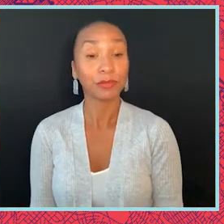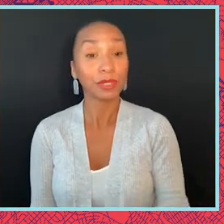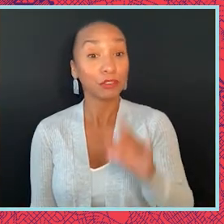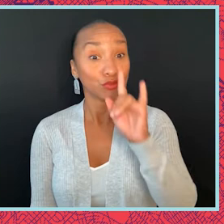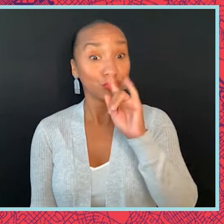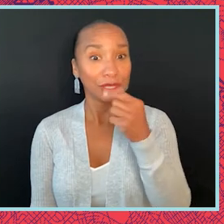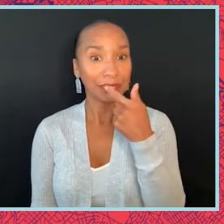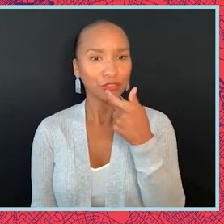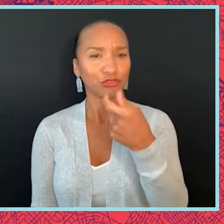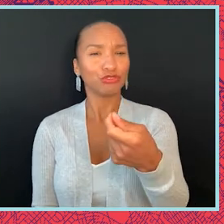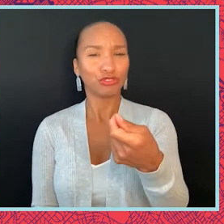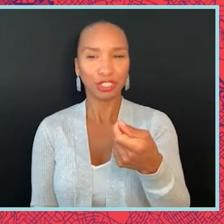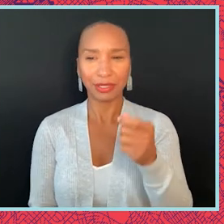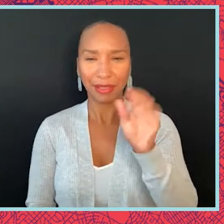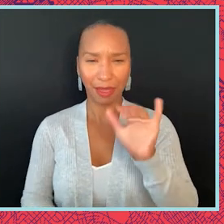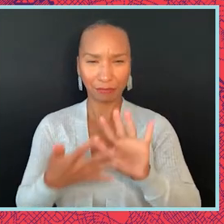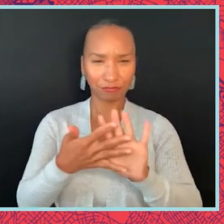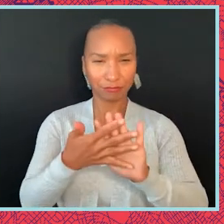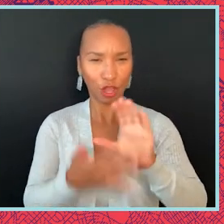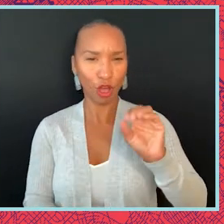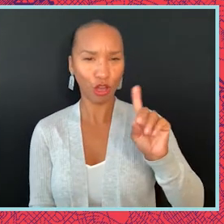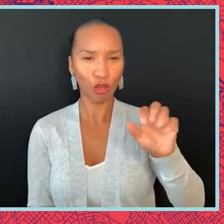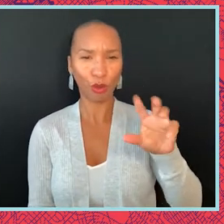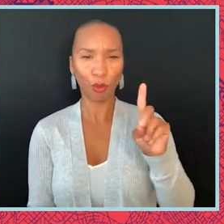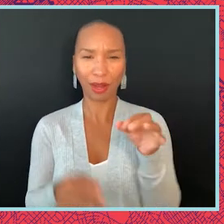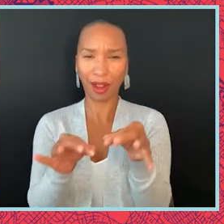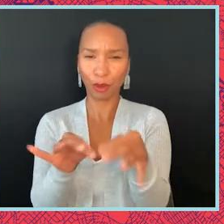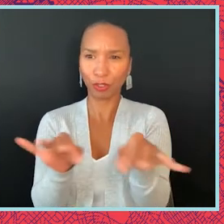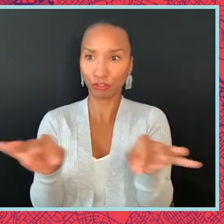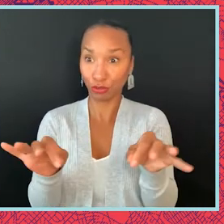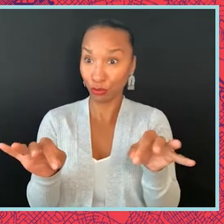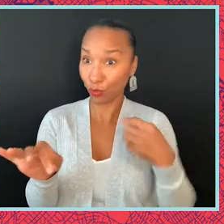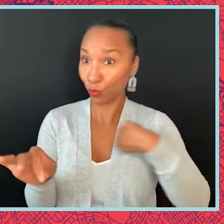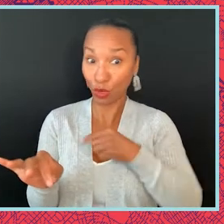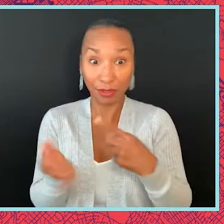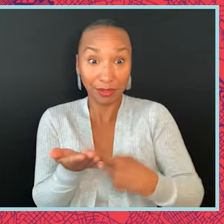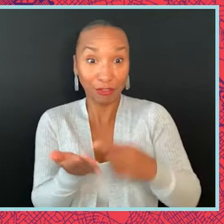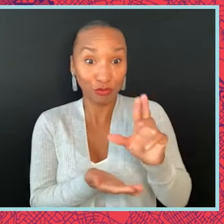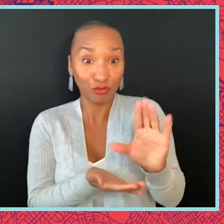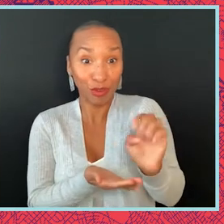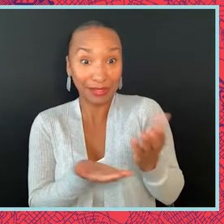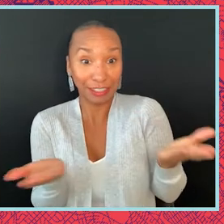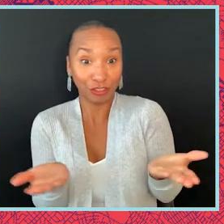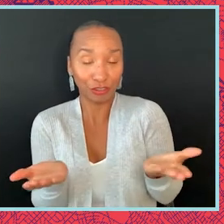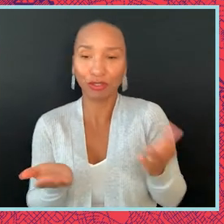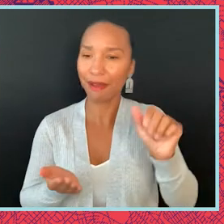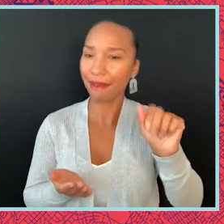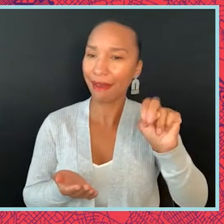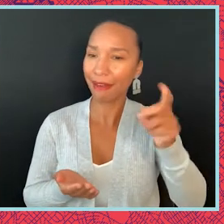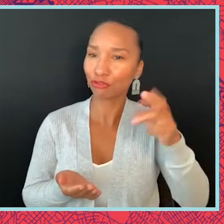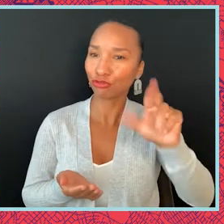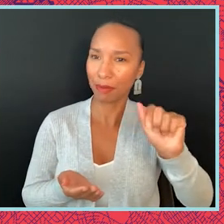interesting, the sort of coded language, since we're talking about race here. And, you know, Andrea said earlier, you